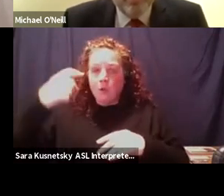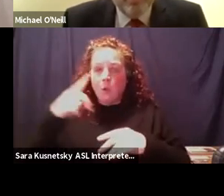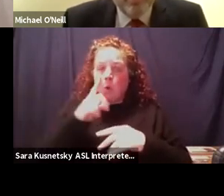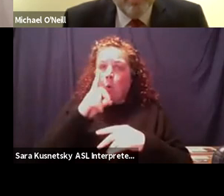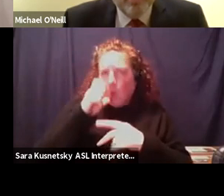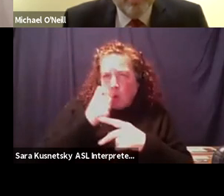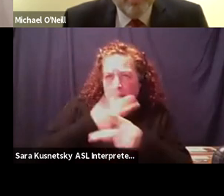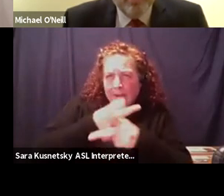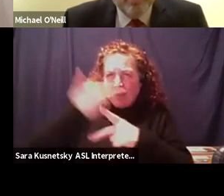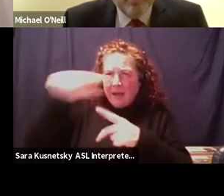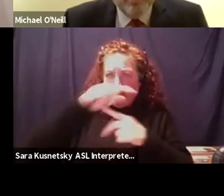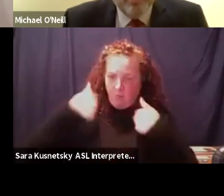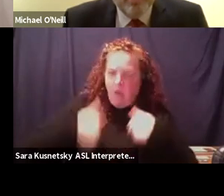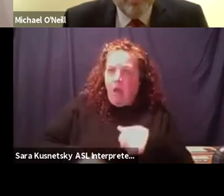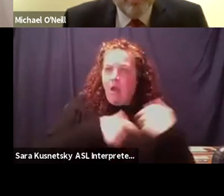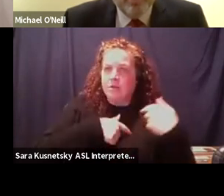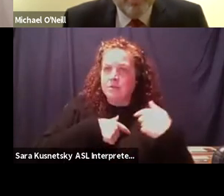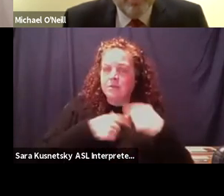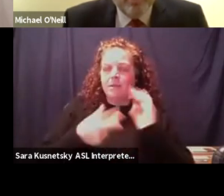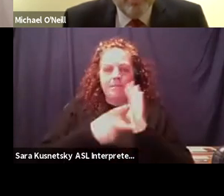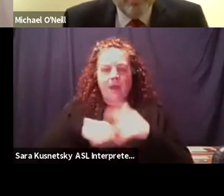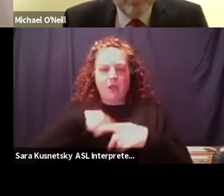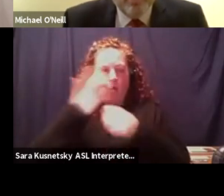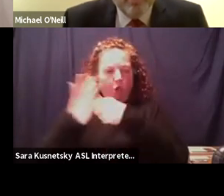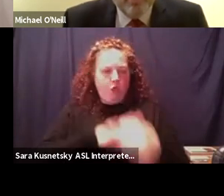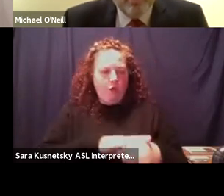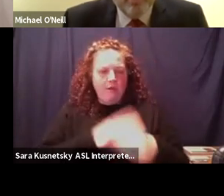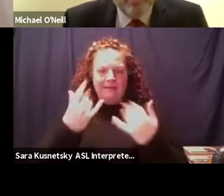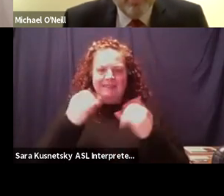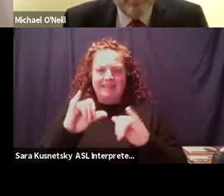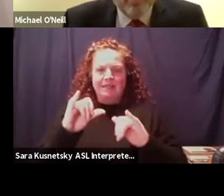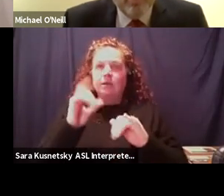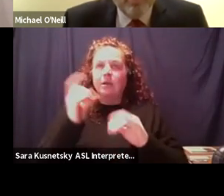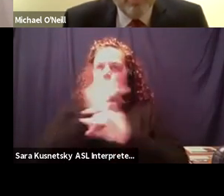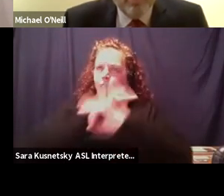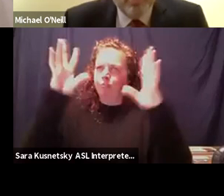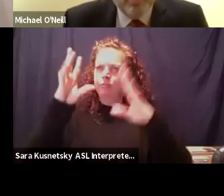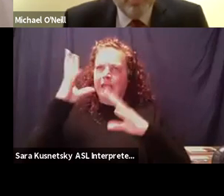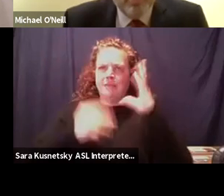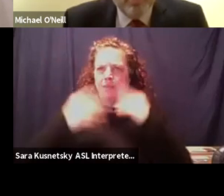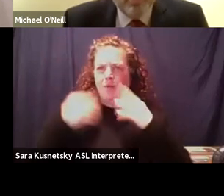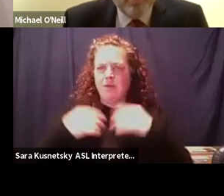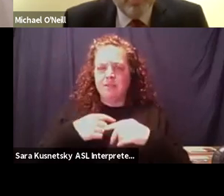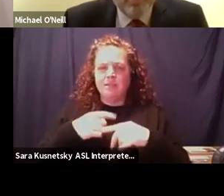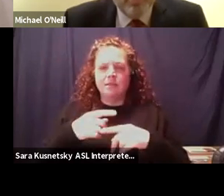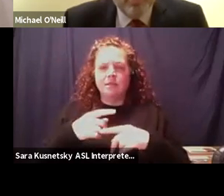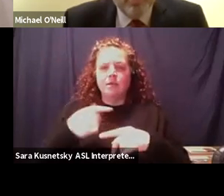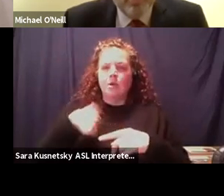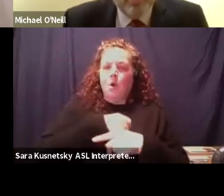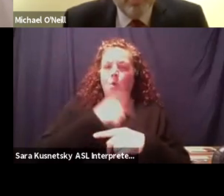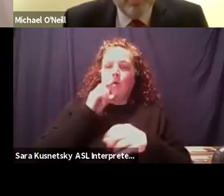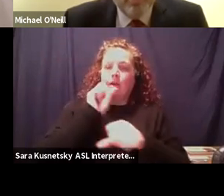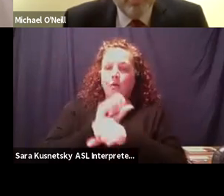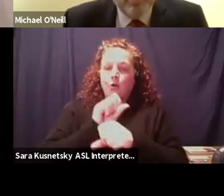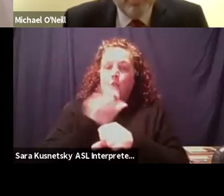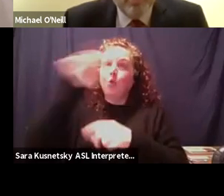Security? You'll be lucky if we do not want vengeance after the traumatic experiences that you have put us through. I say this as someone you serve and work for.